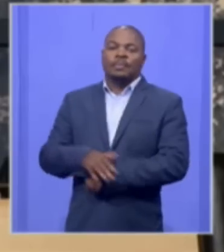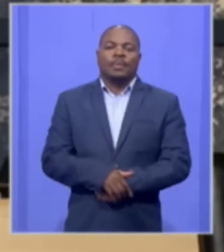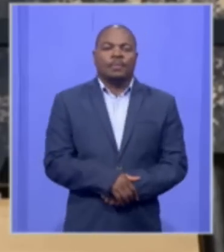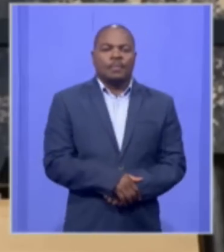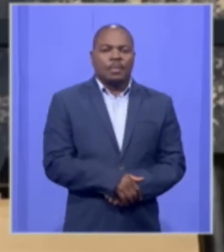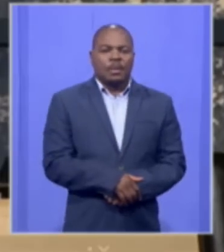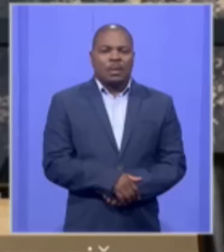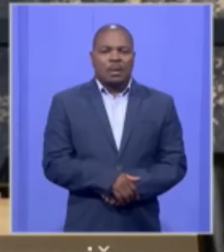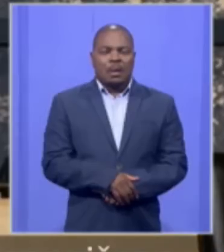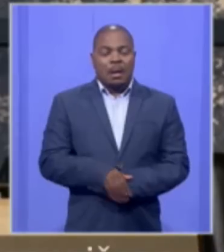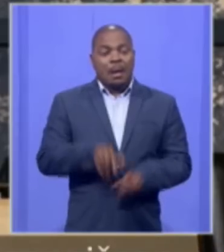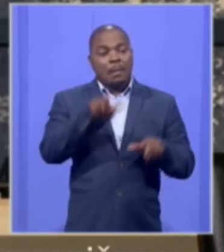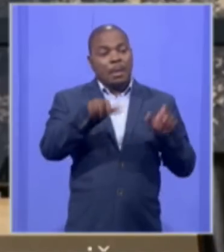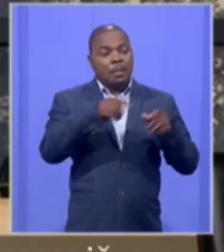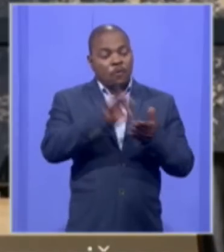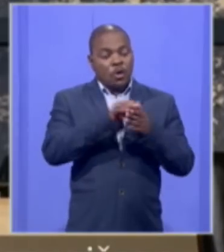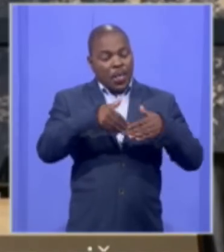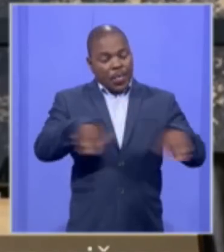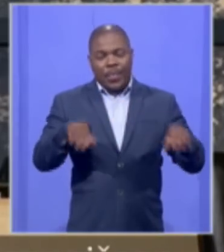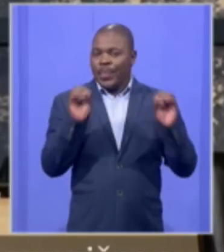There were no abstentions.